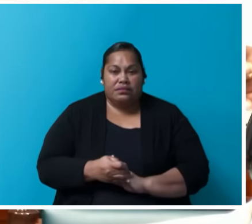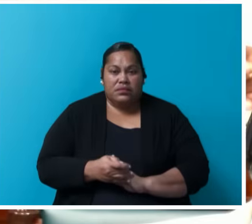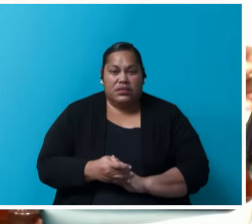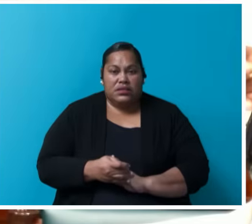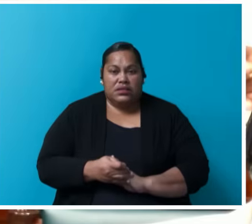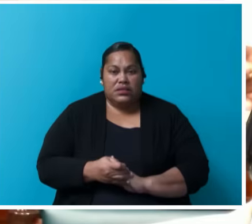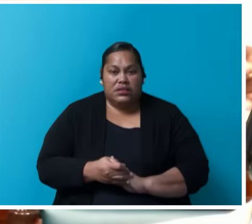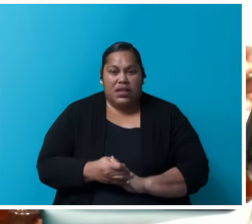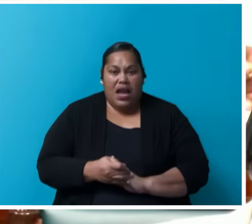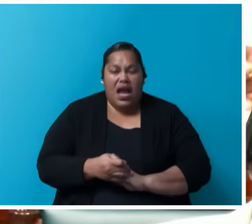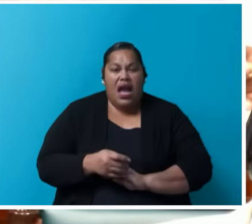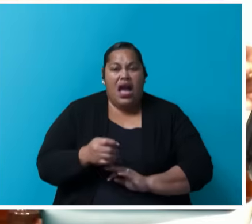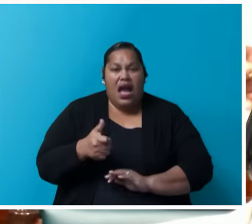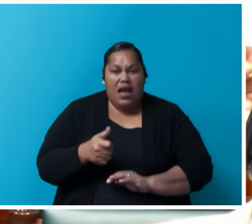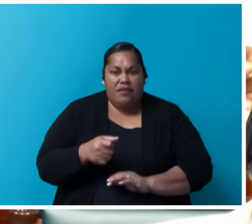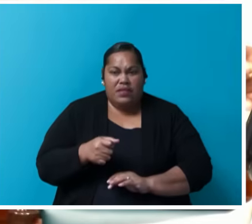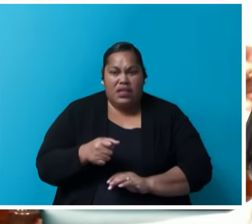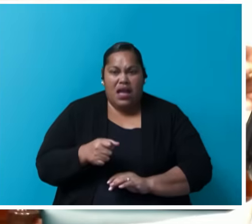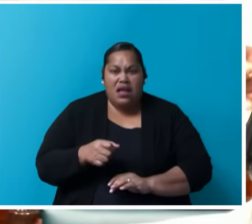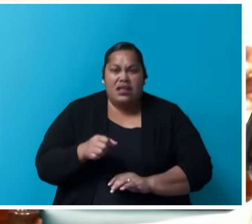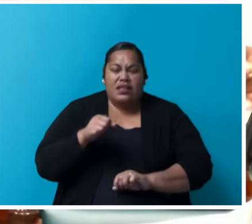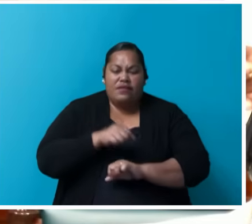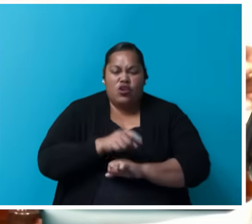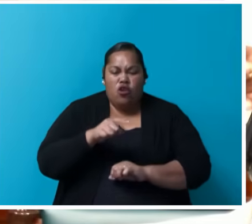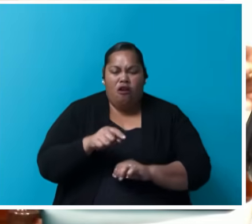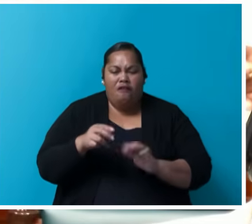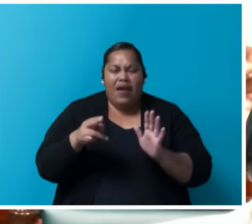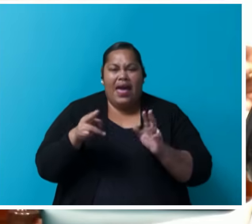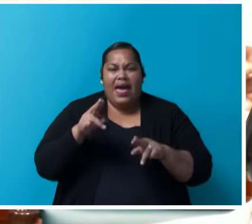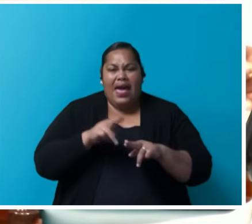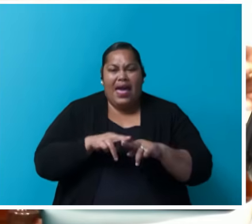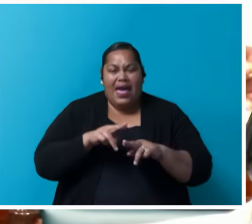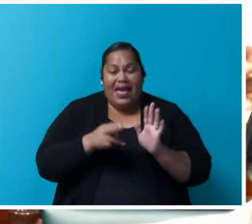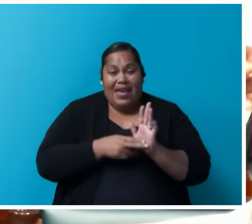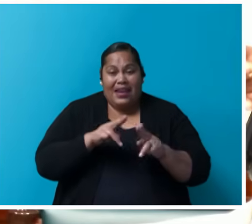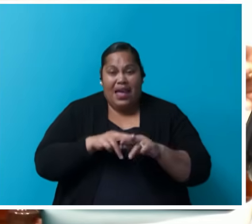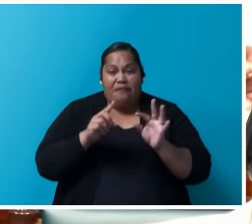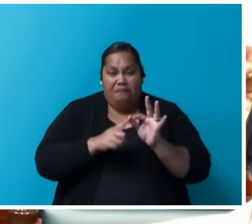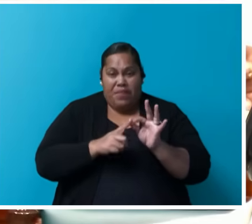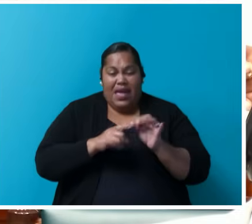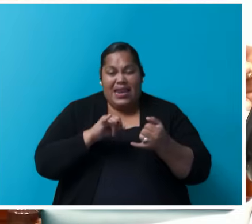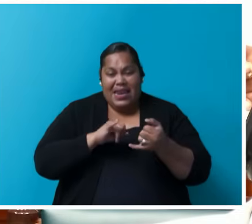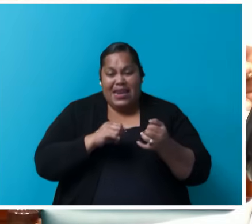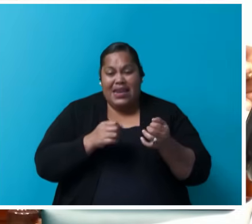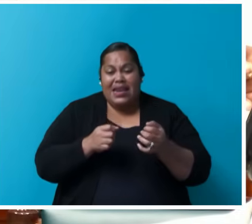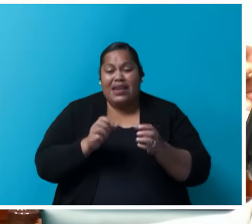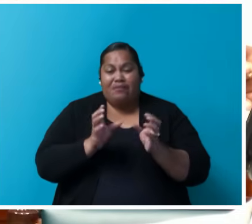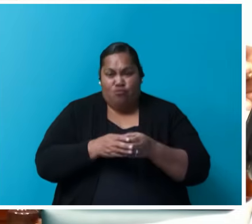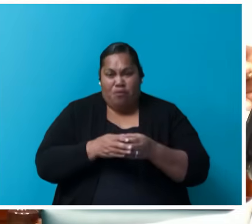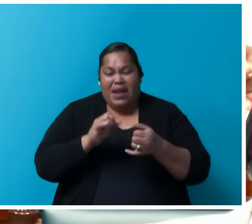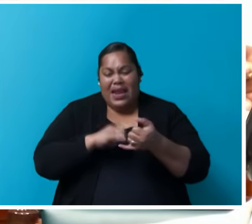of both the National Federation Party and SBT, both leaders